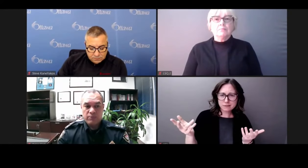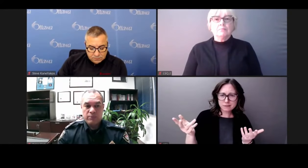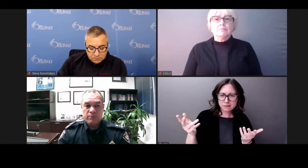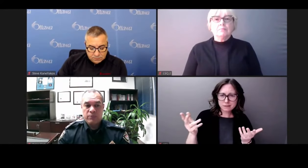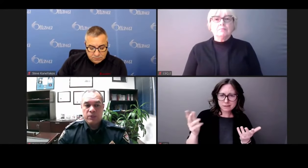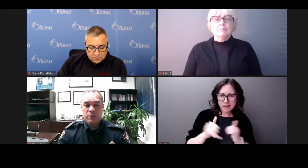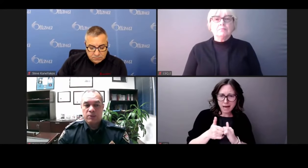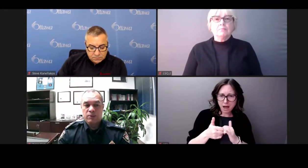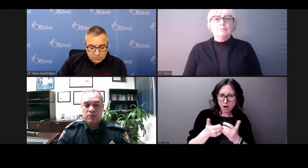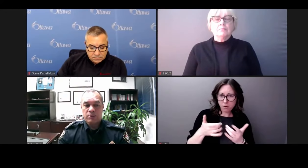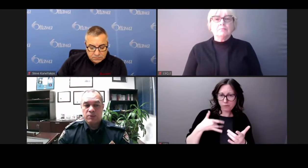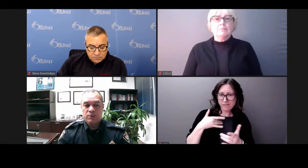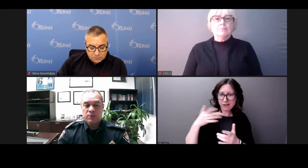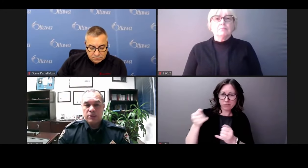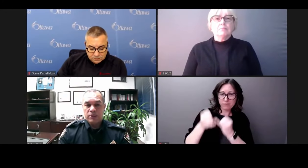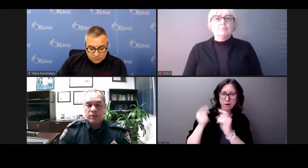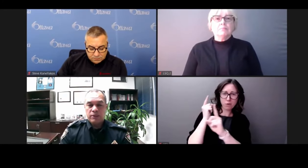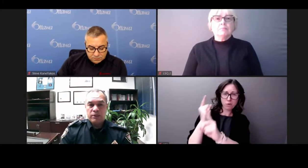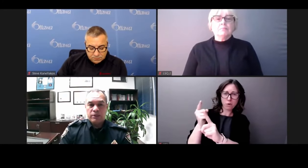in your view?